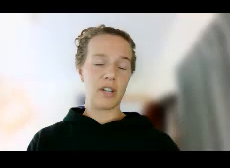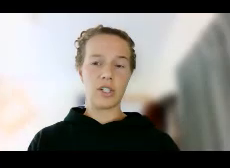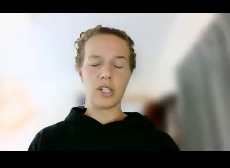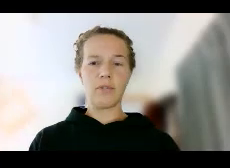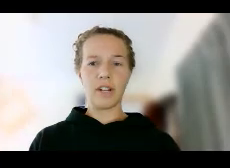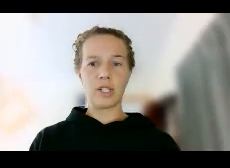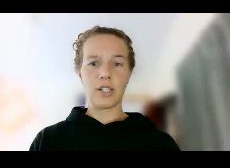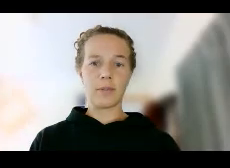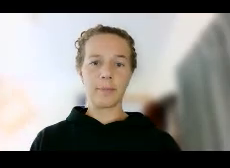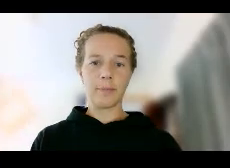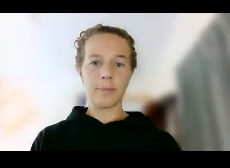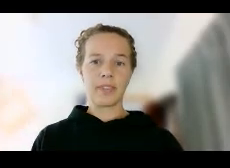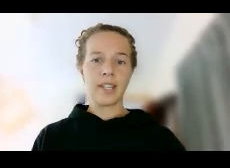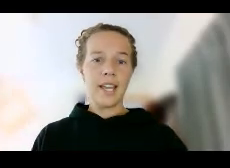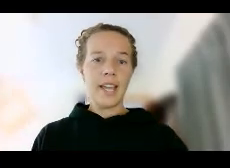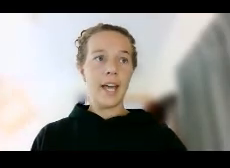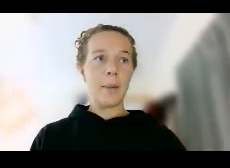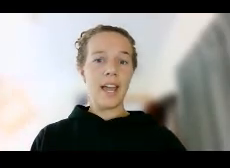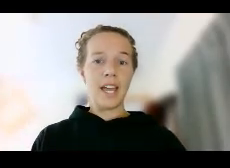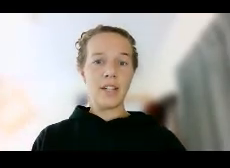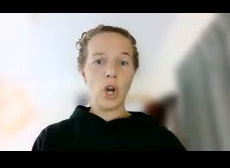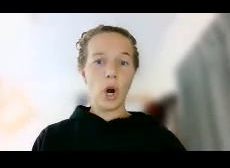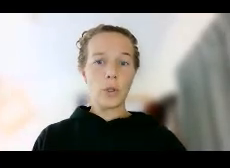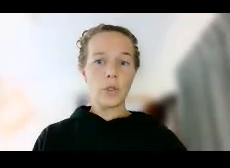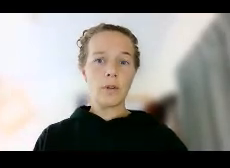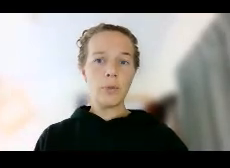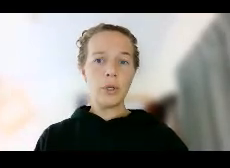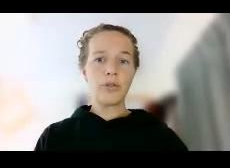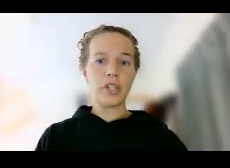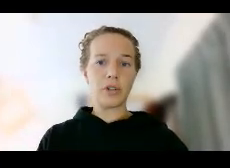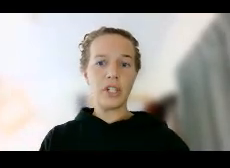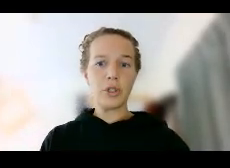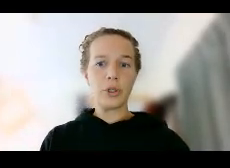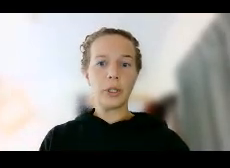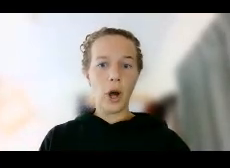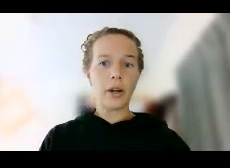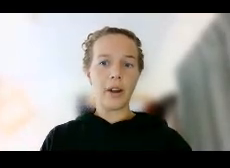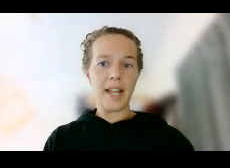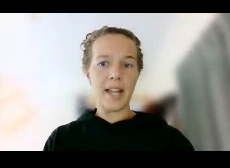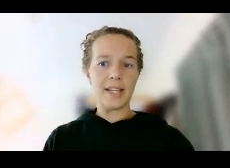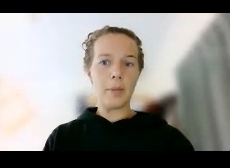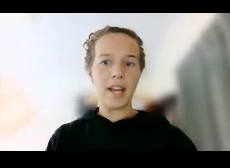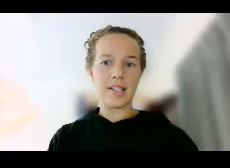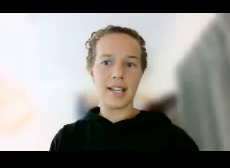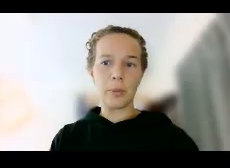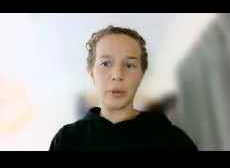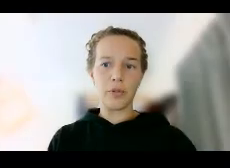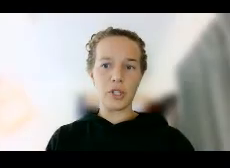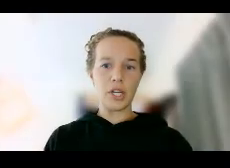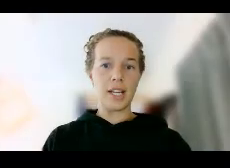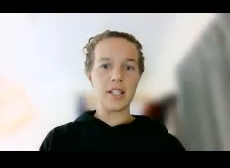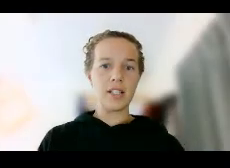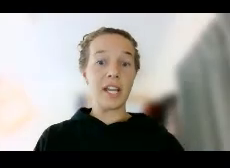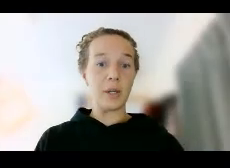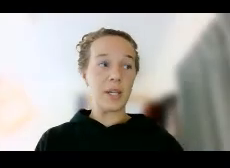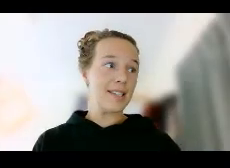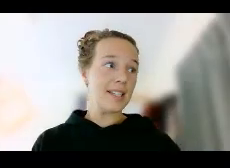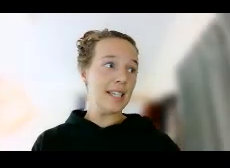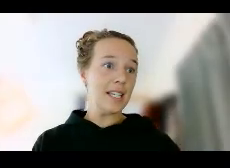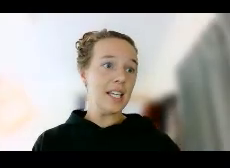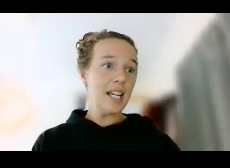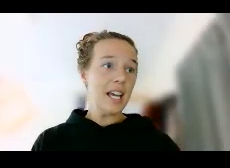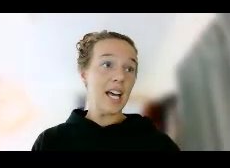of native vegetation. And we also removed the creosote log ramp and the abandoned sailboat, which is